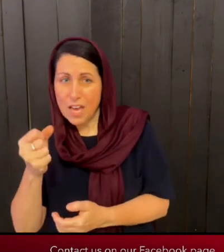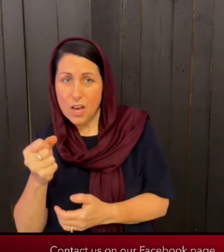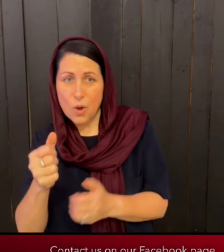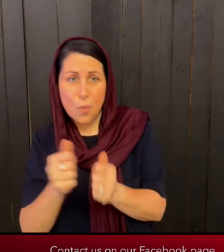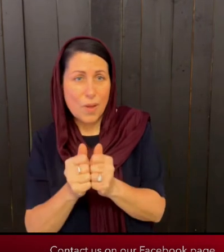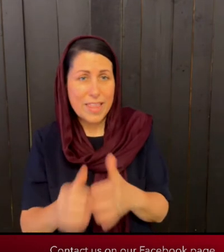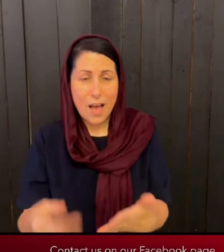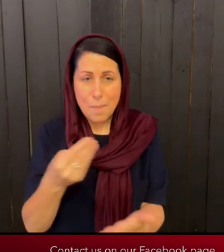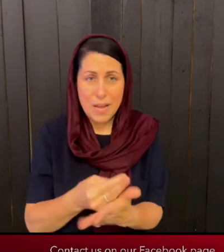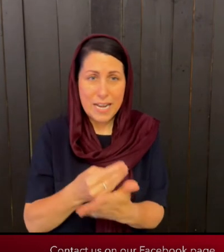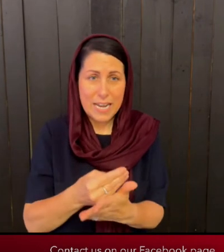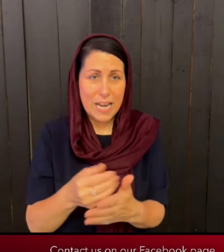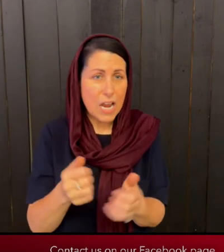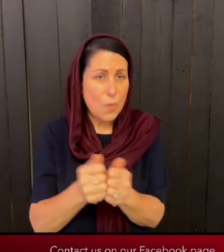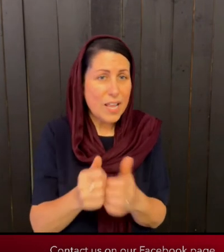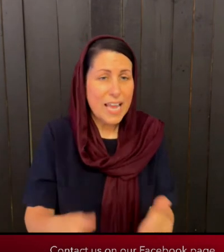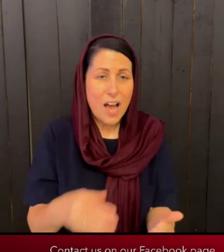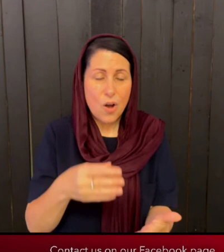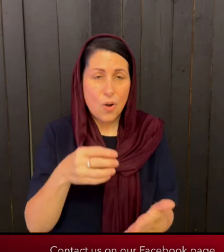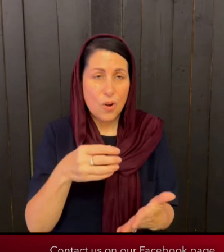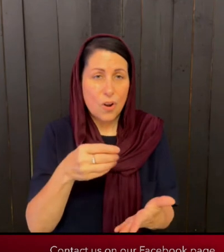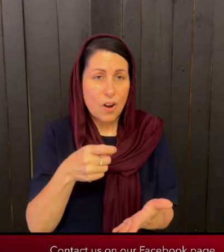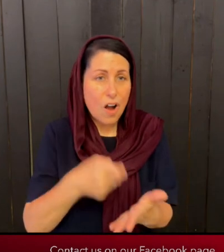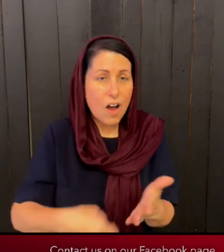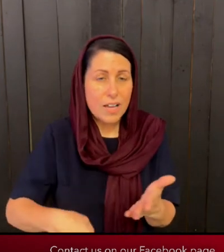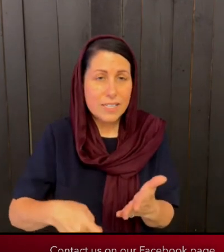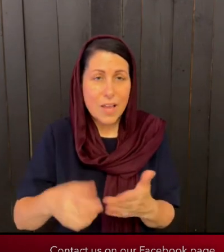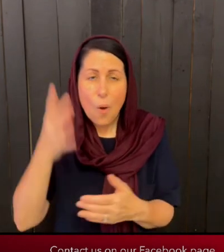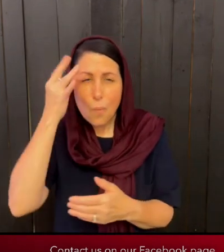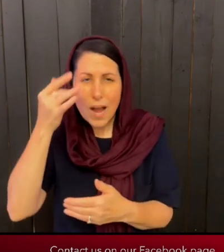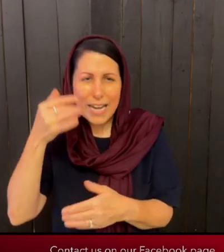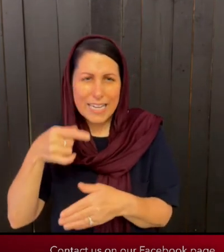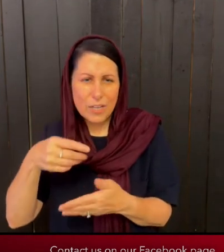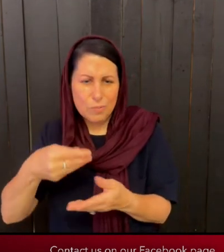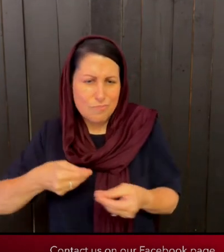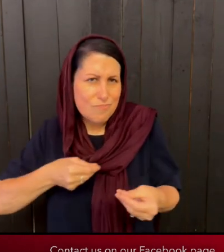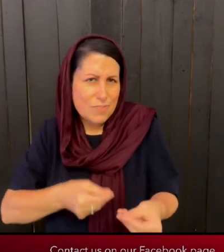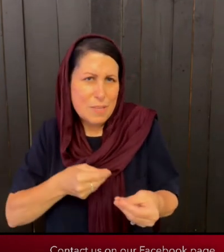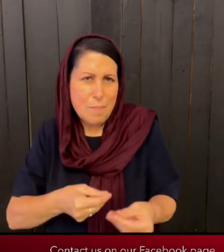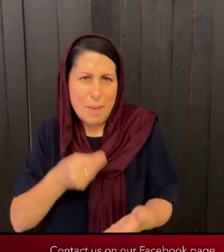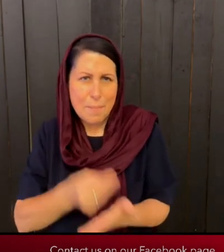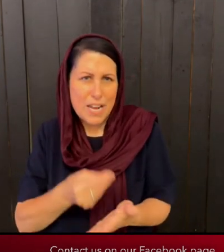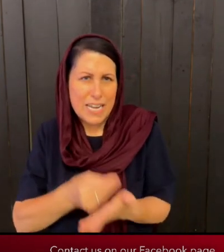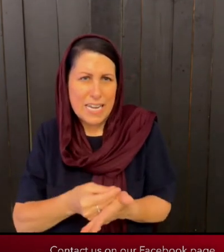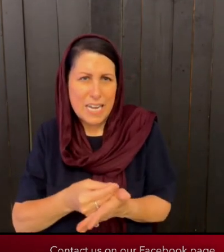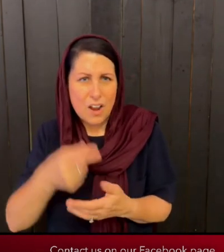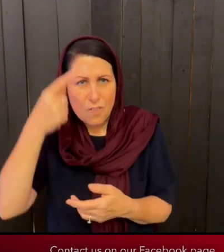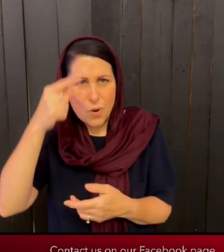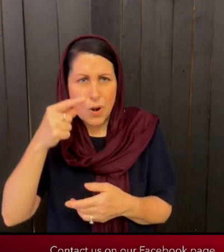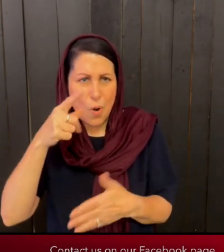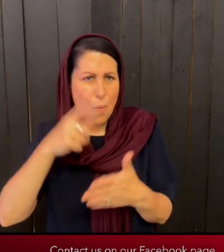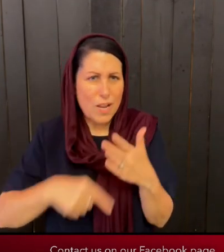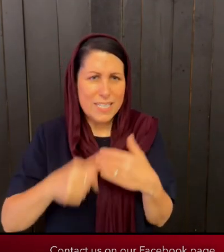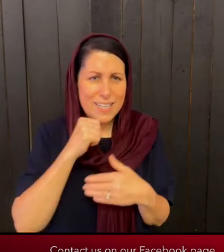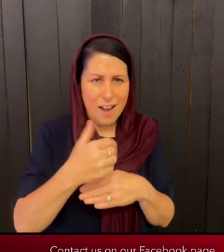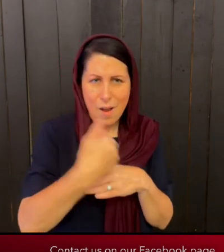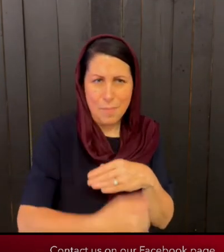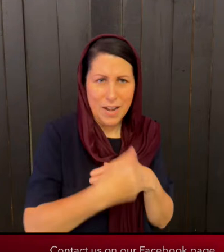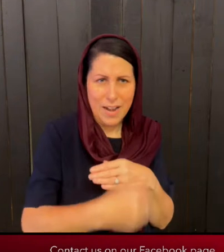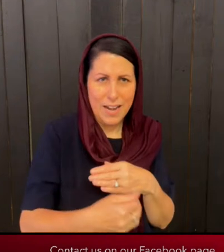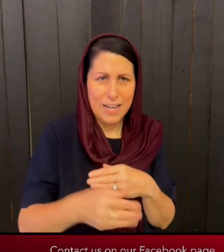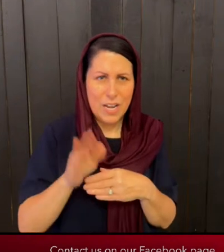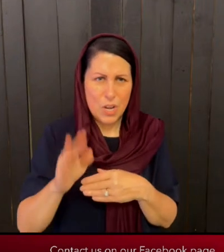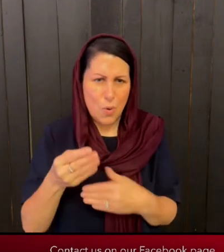cost. Why do you spend money for what is not bread and your wages for what does not satisfy?